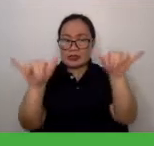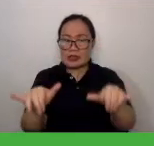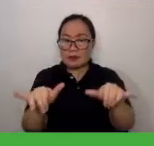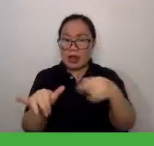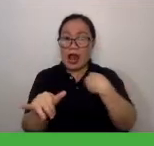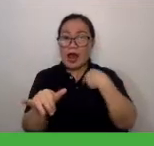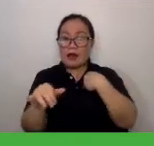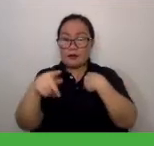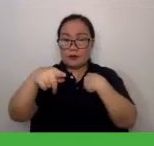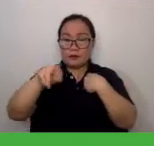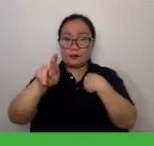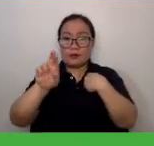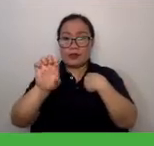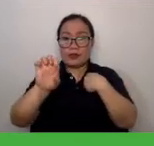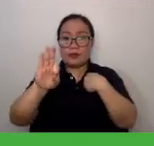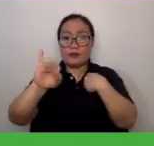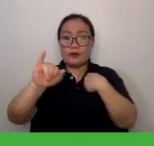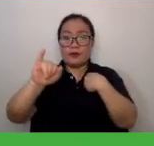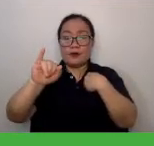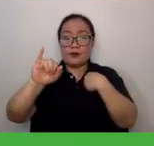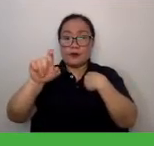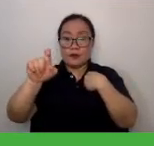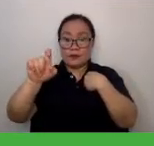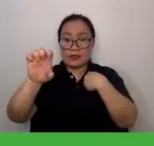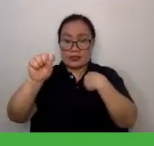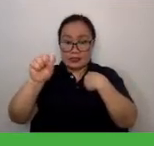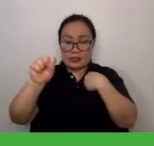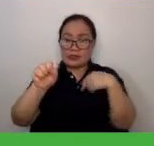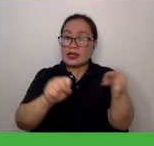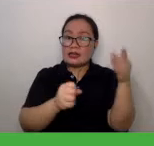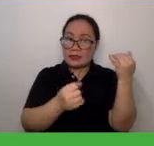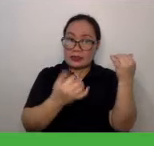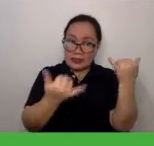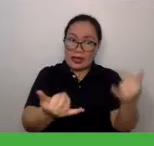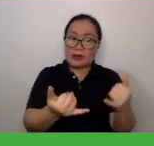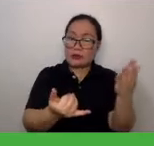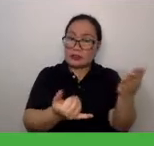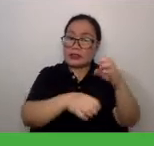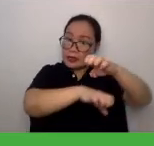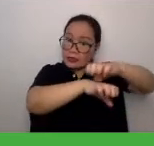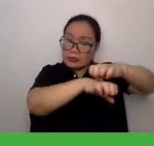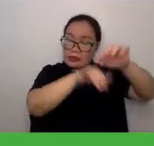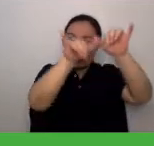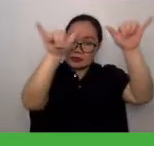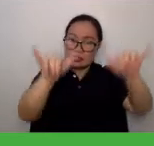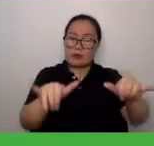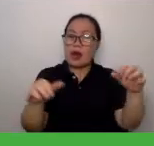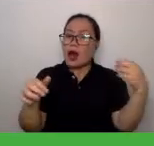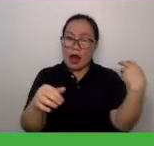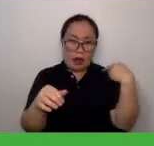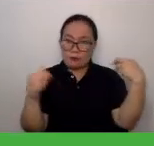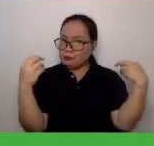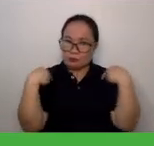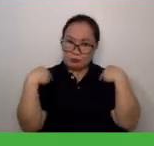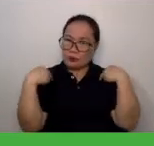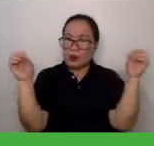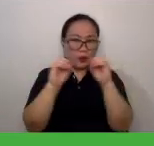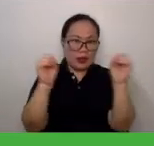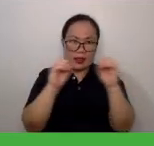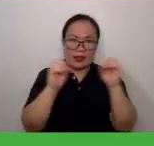the metric system, there are base units for length, weight, and capacity, and also there